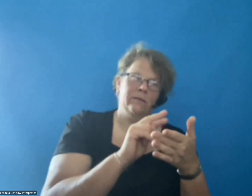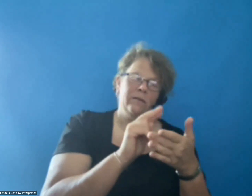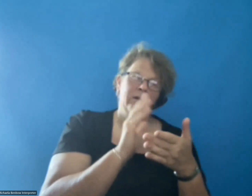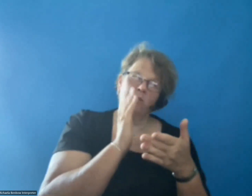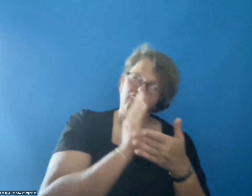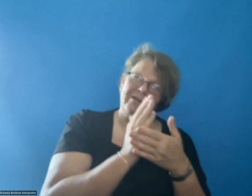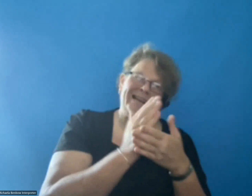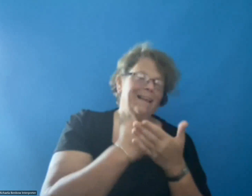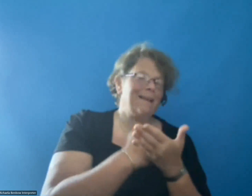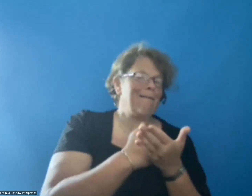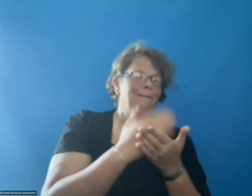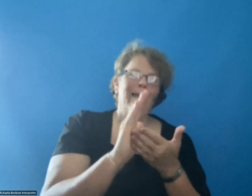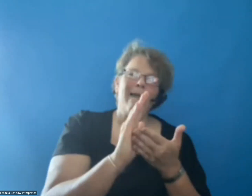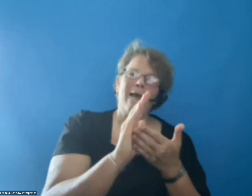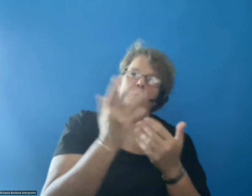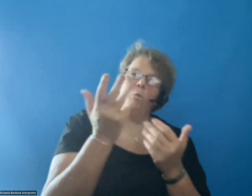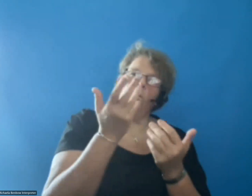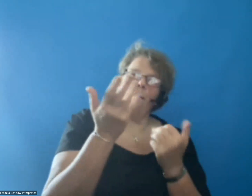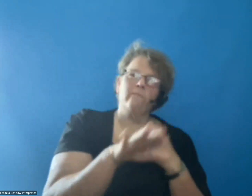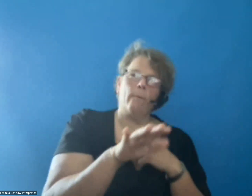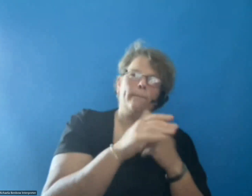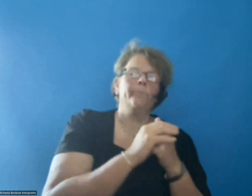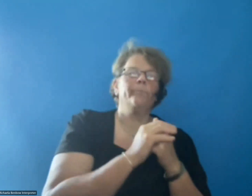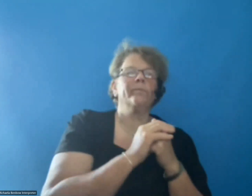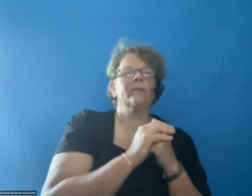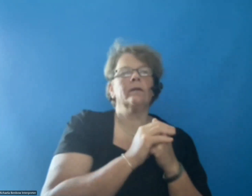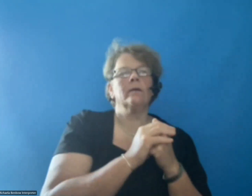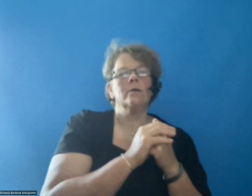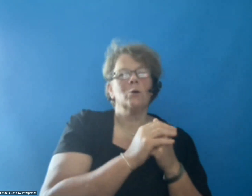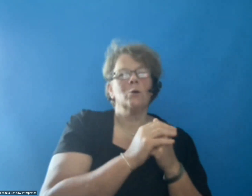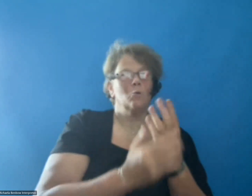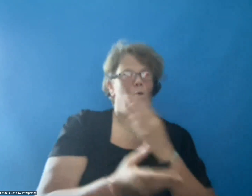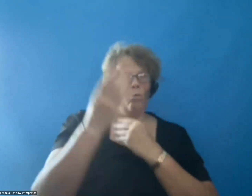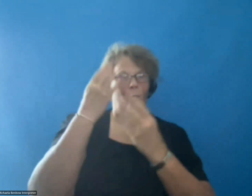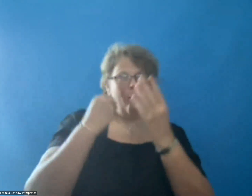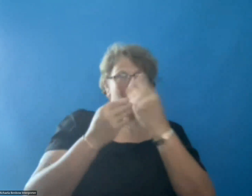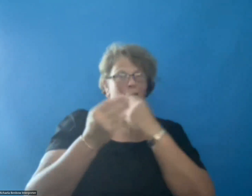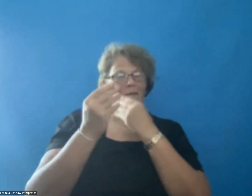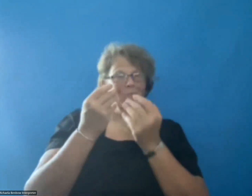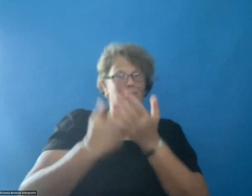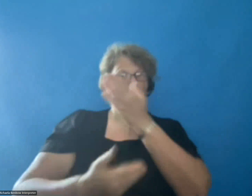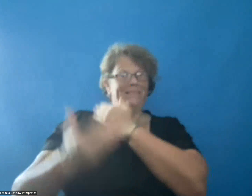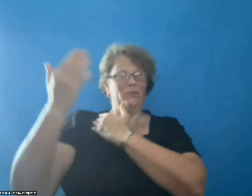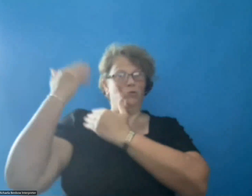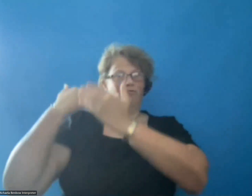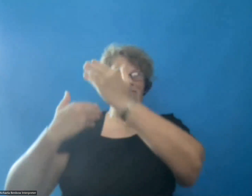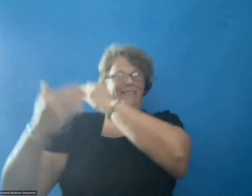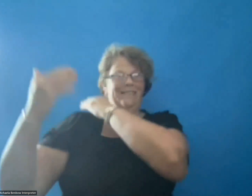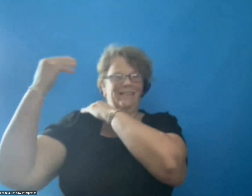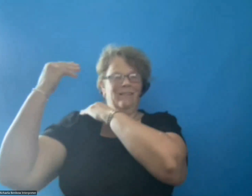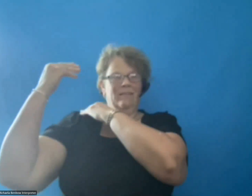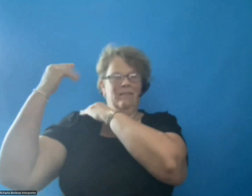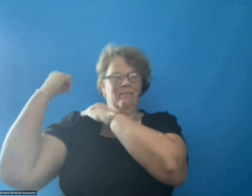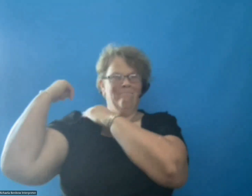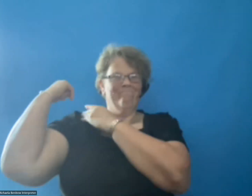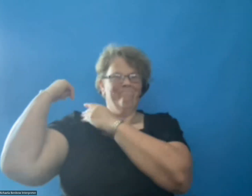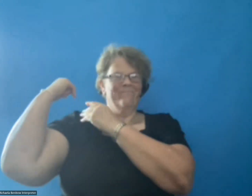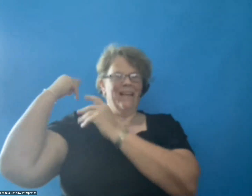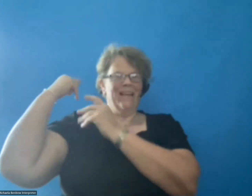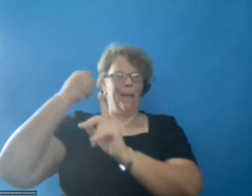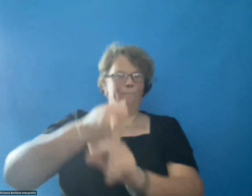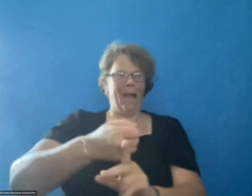clear about where we've come from as well. So you learn from history, don't you? You learn effectively what the impact of decisions